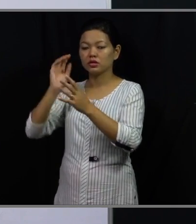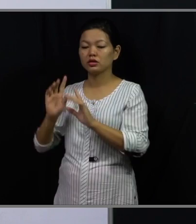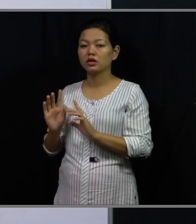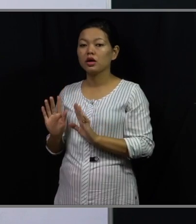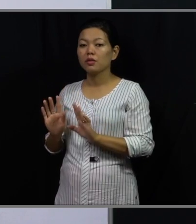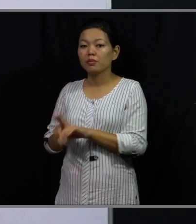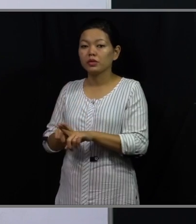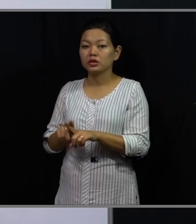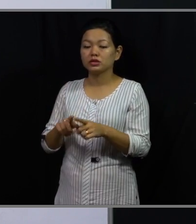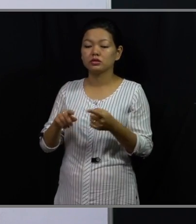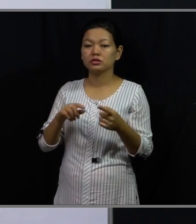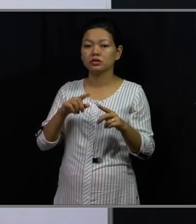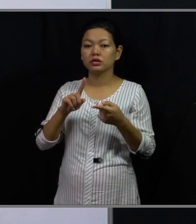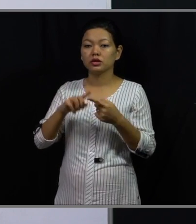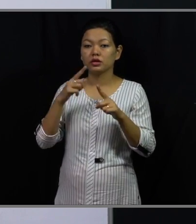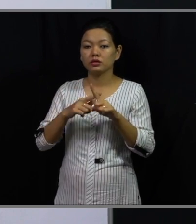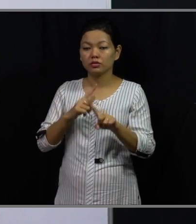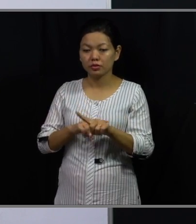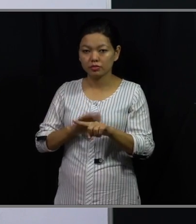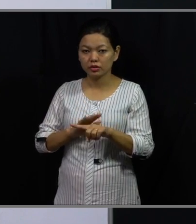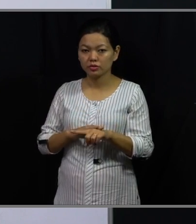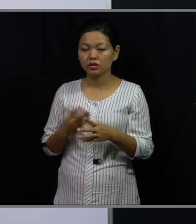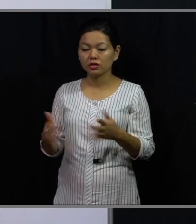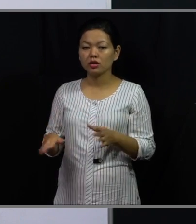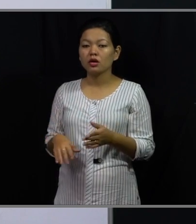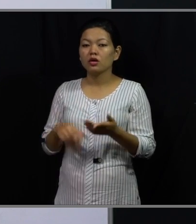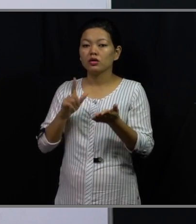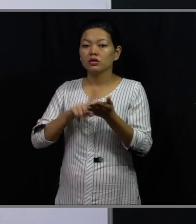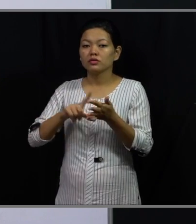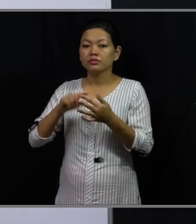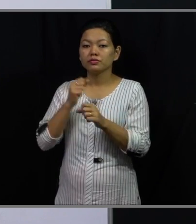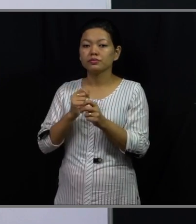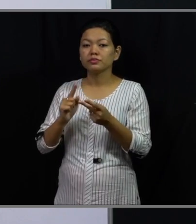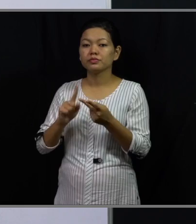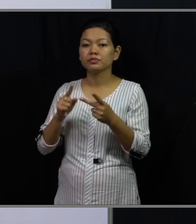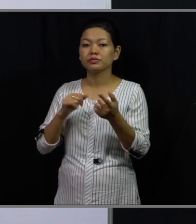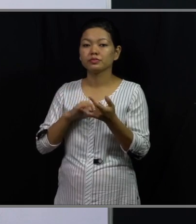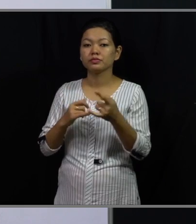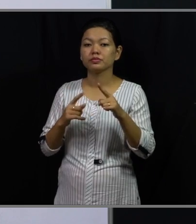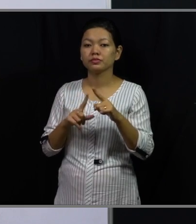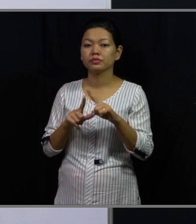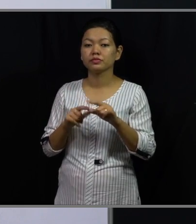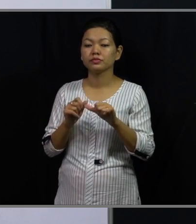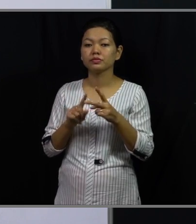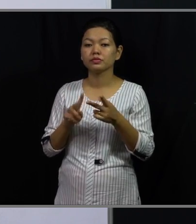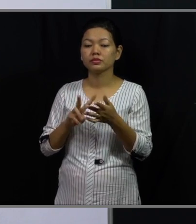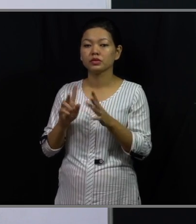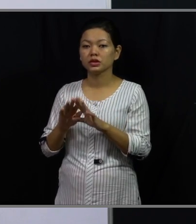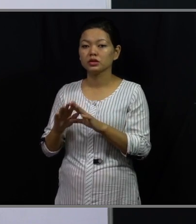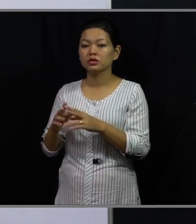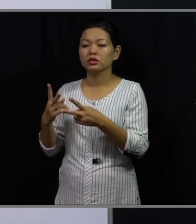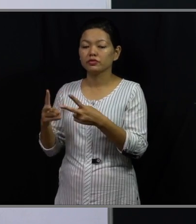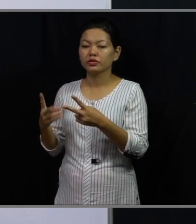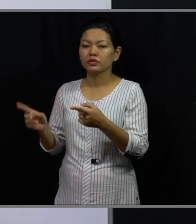right? And it studies the power relationship and governmental processes, the policies